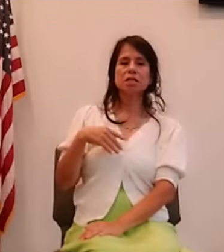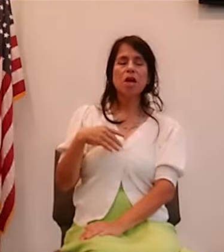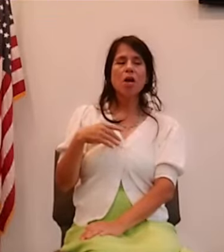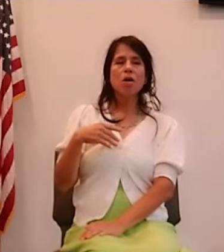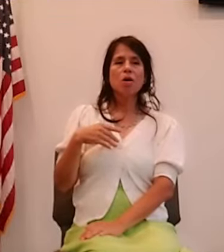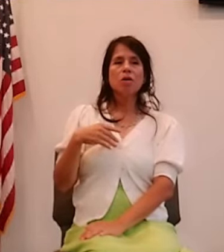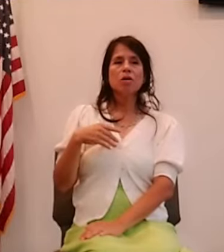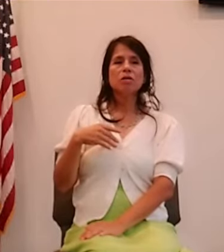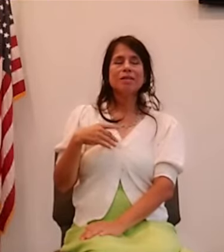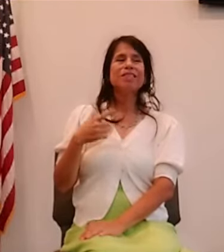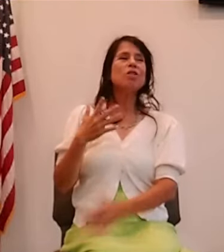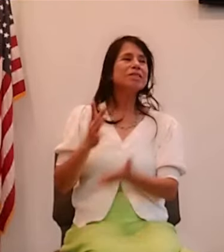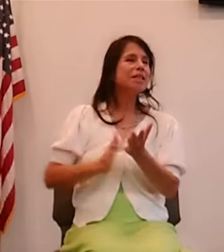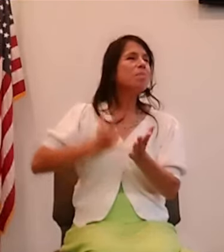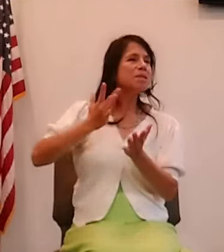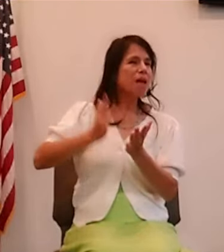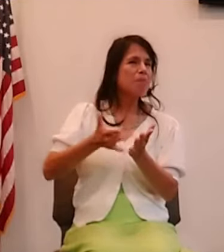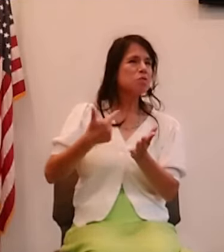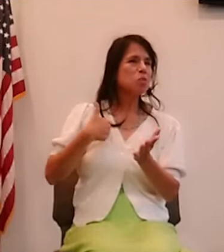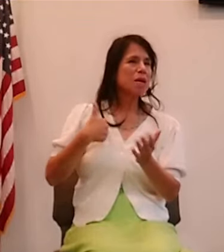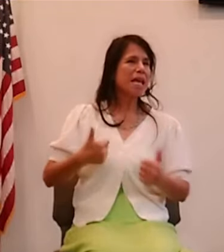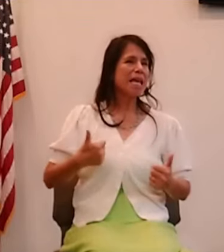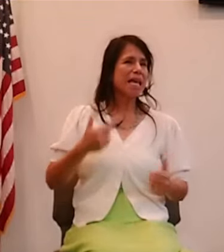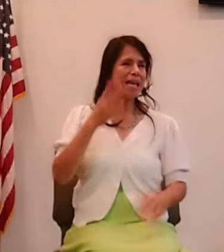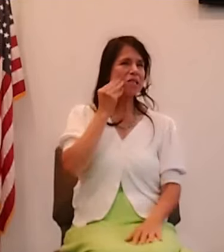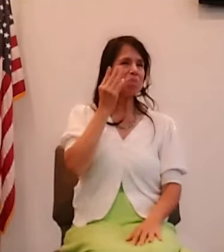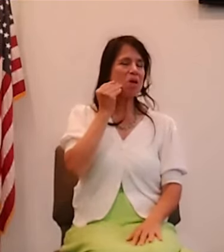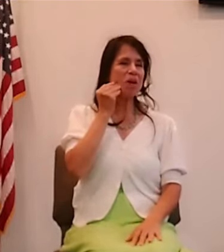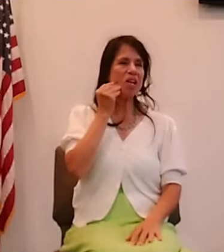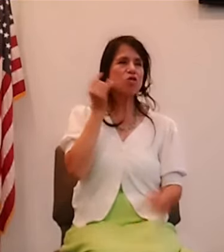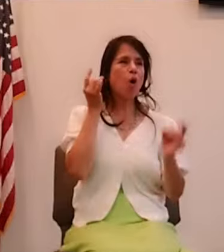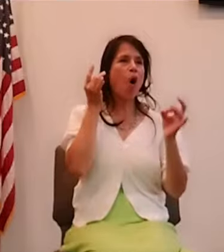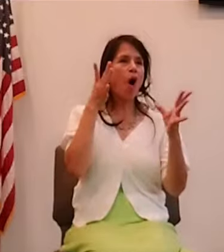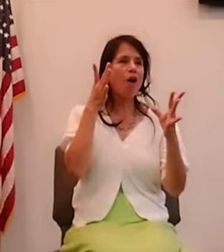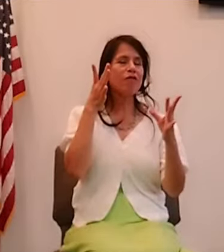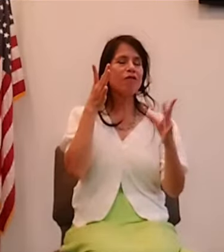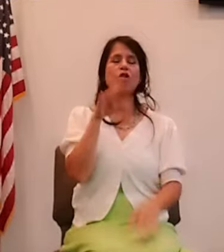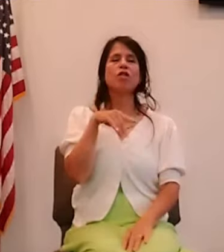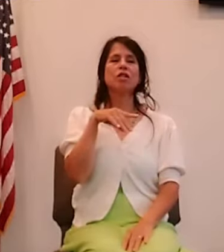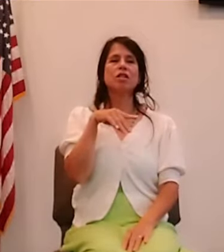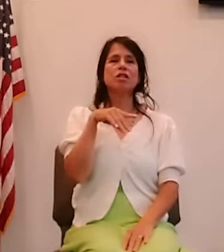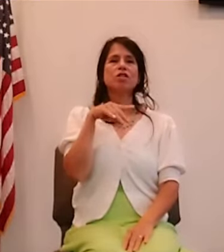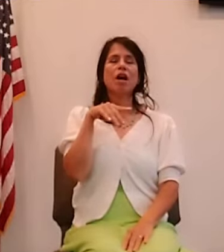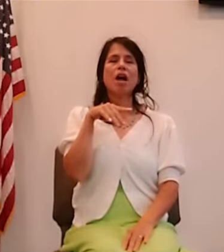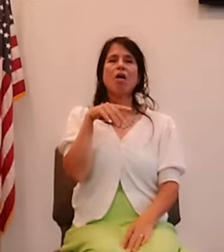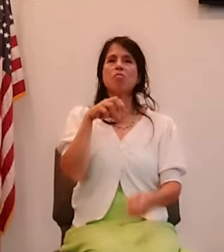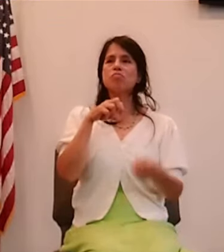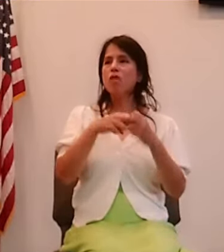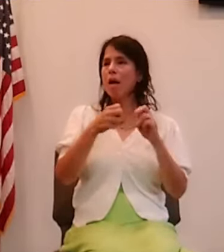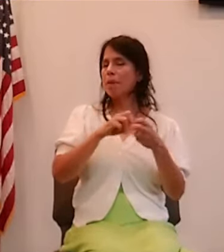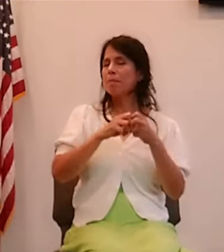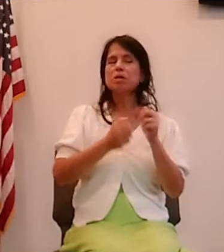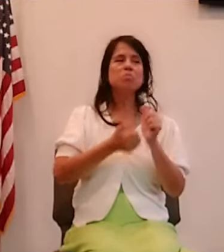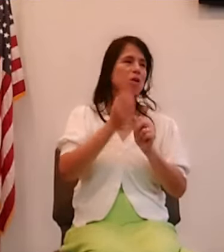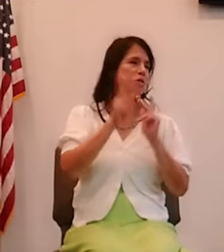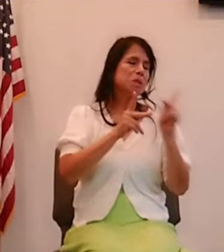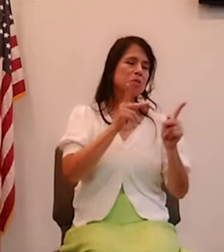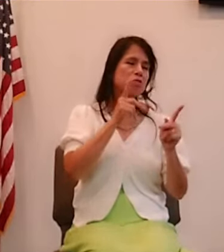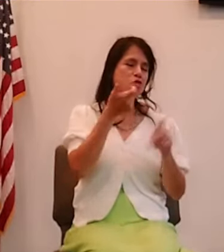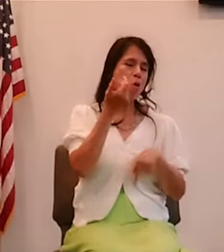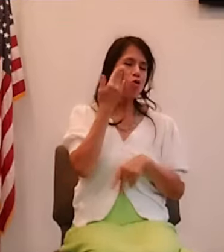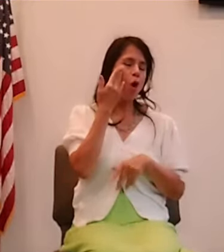sometimes horrible trials in this life. Most people don't know about the deep, hard things that go on in